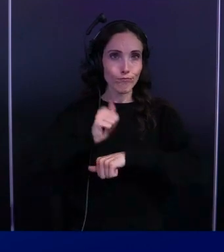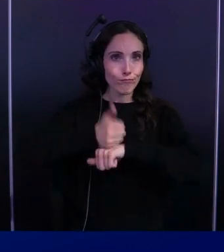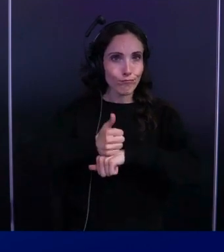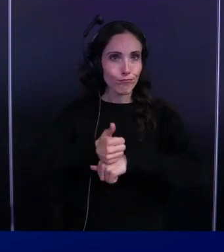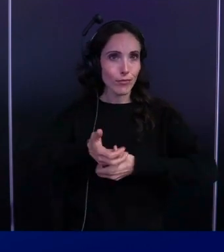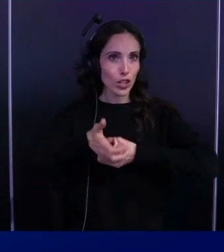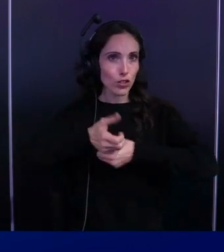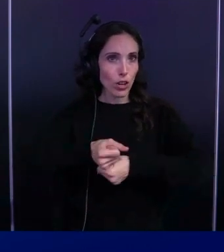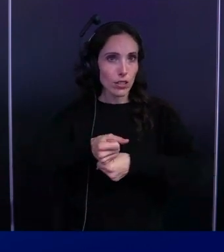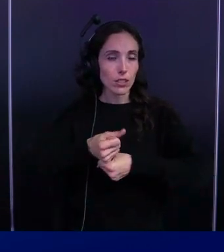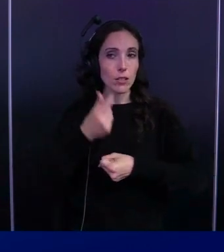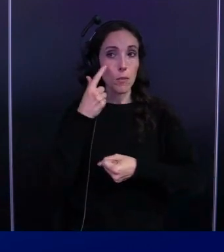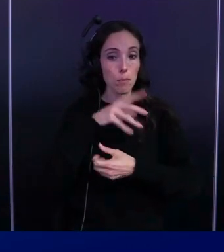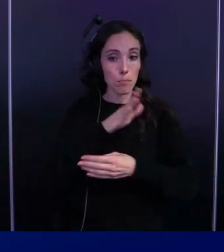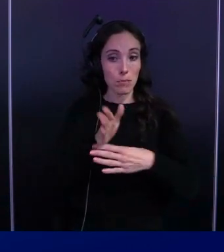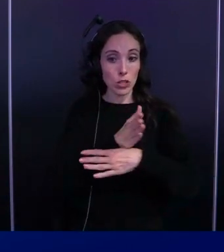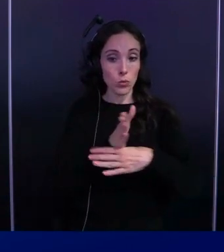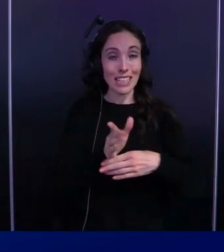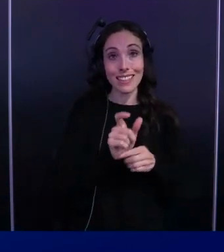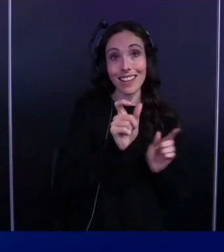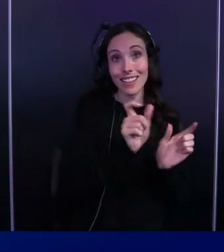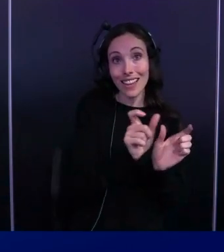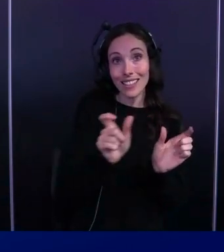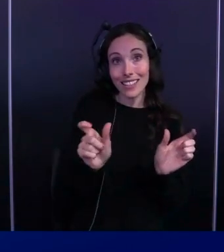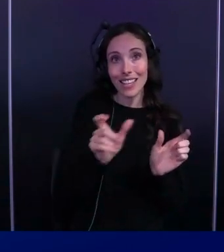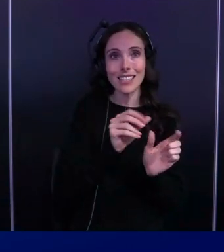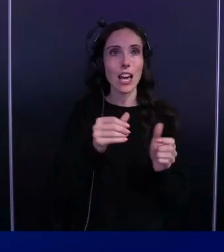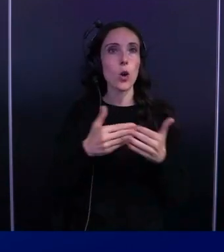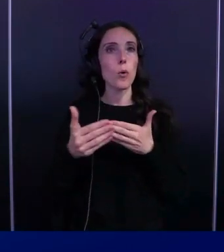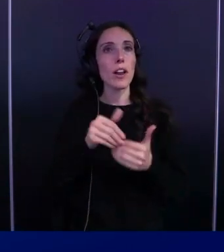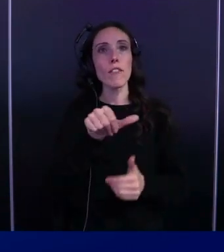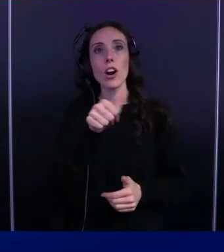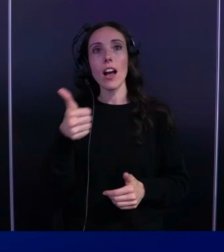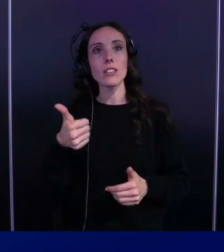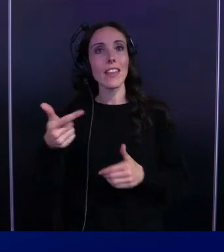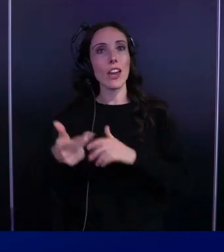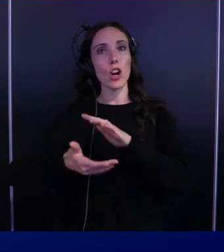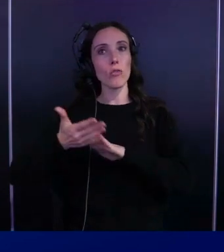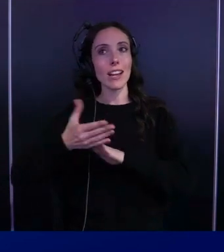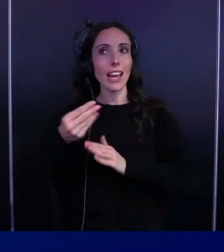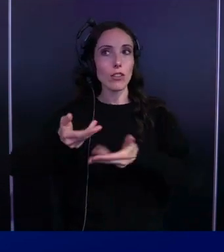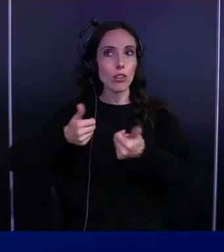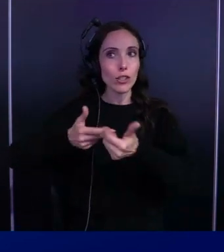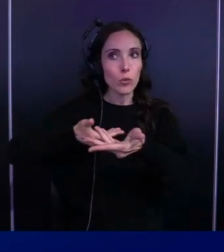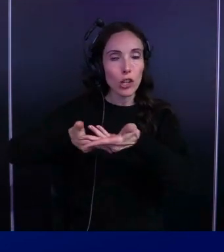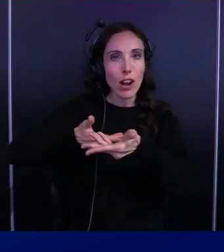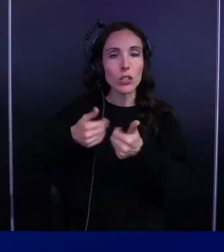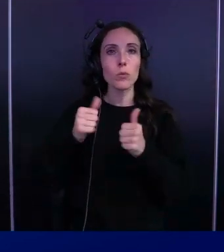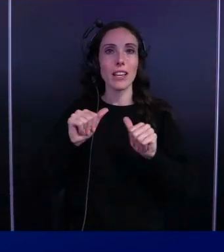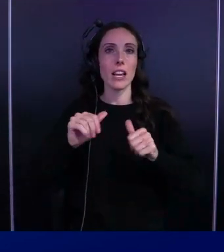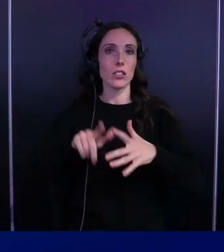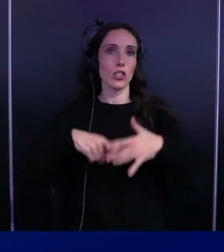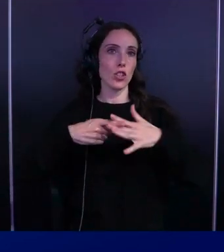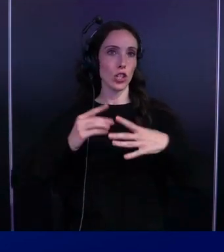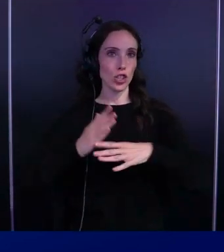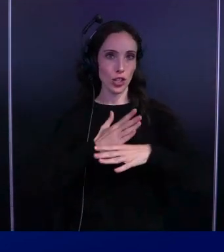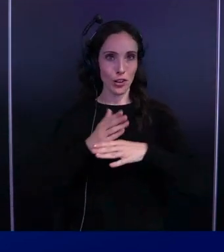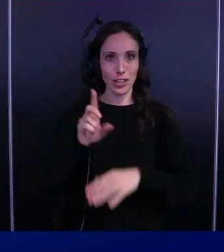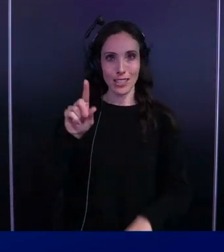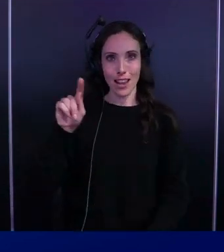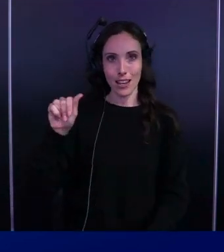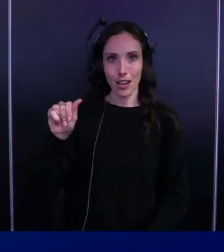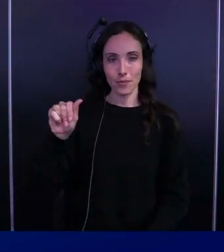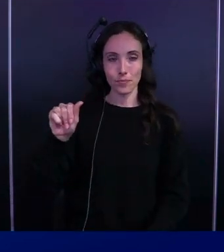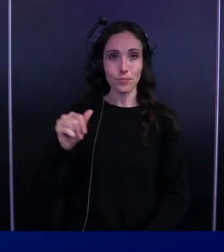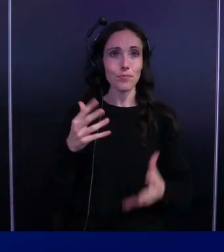between the instance they're running and whatever else other entity that they're trying to interact with, so they can then start sharing data. I do want to